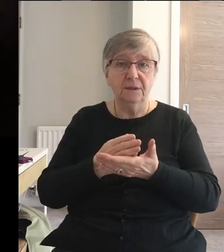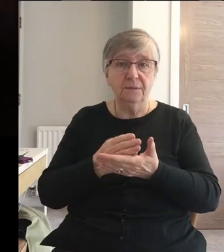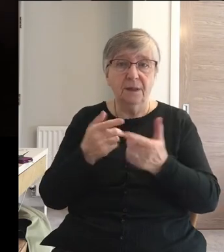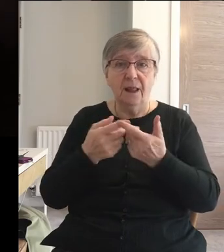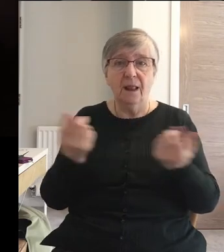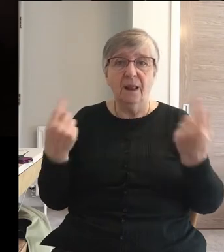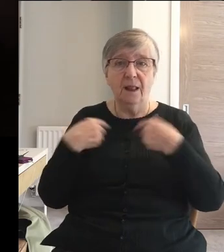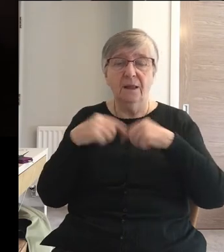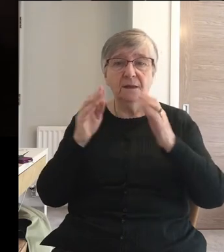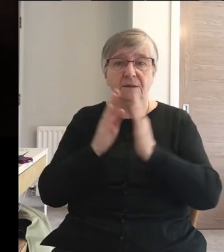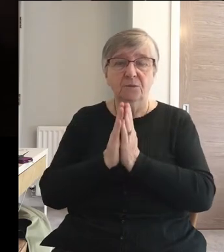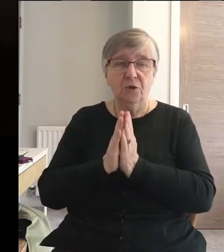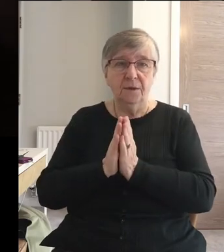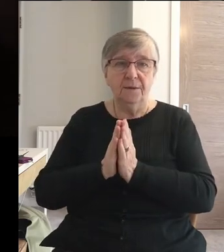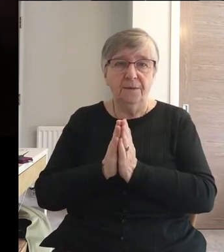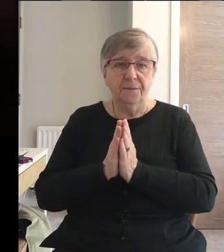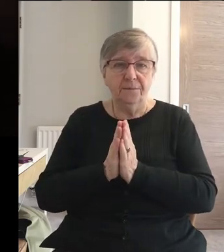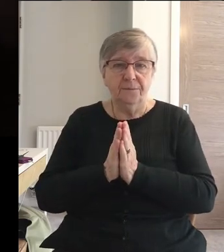Let us pray.